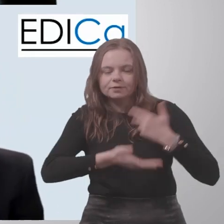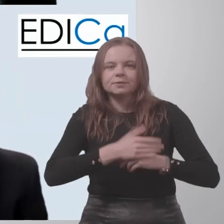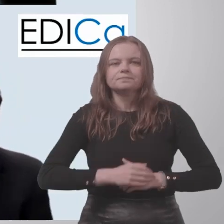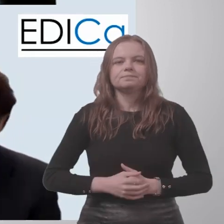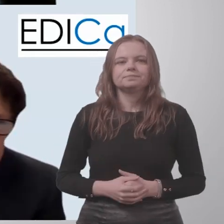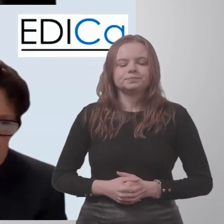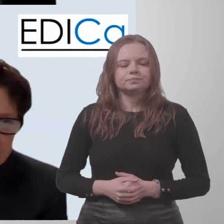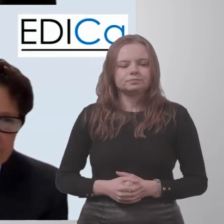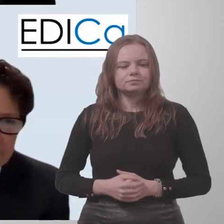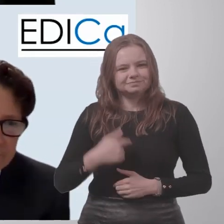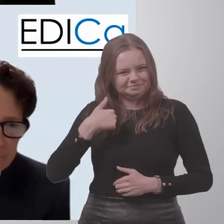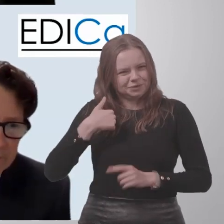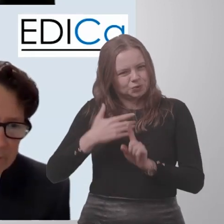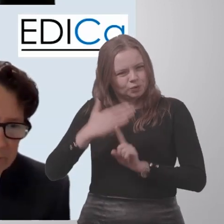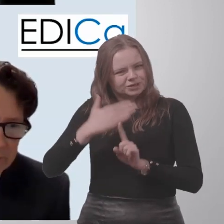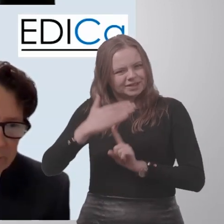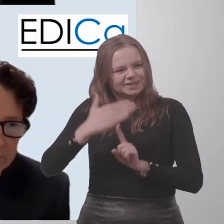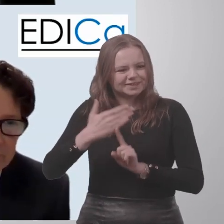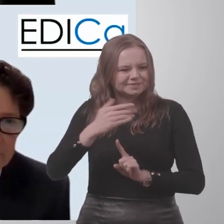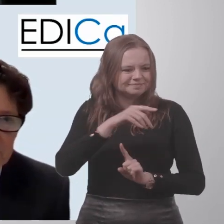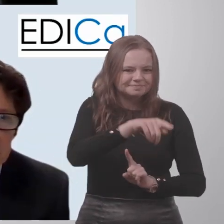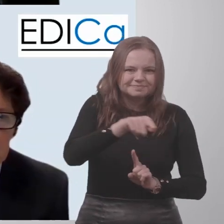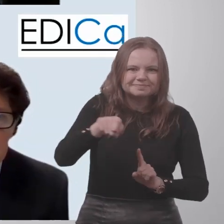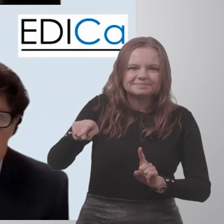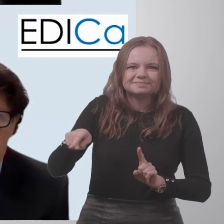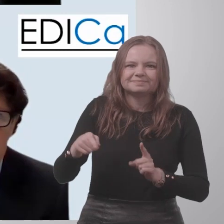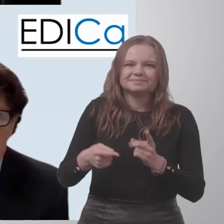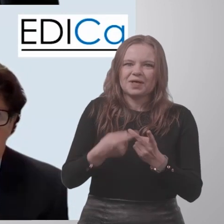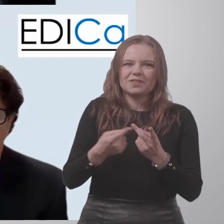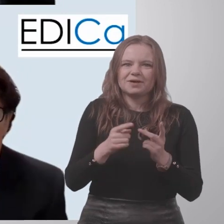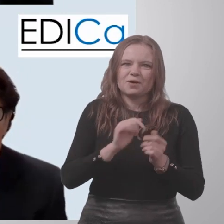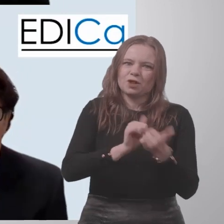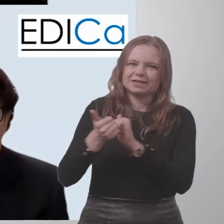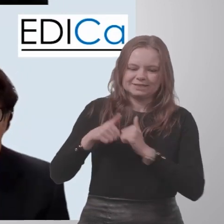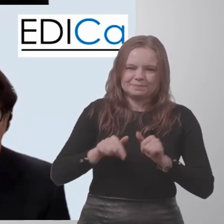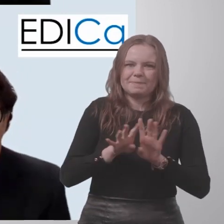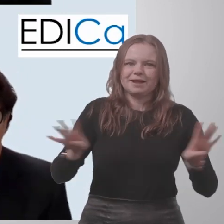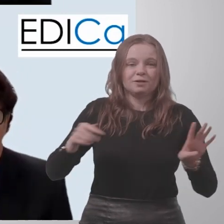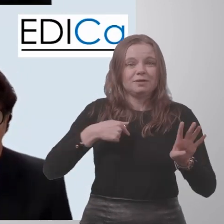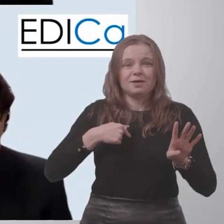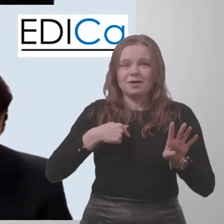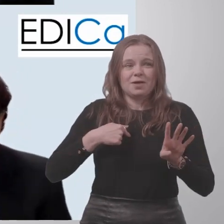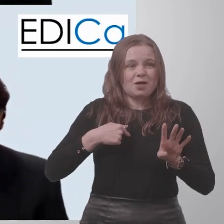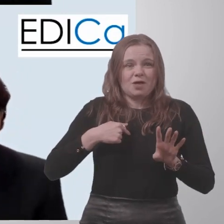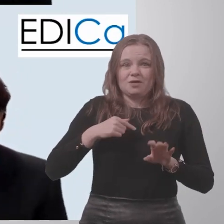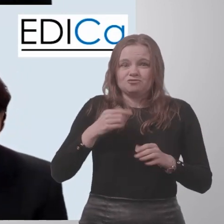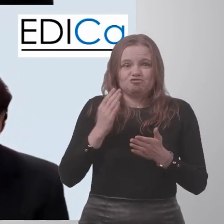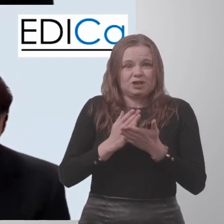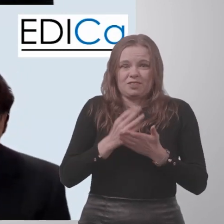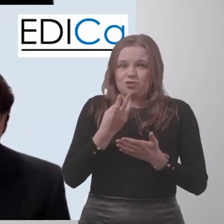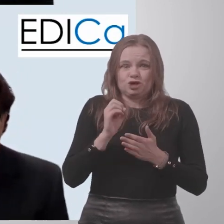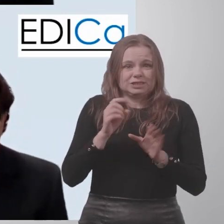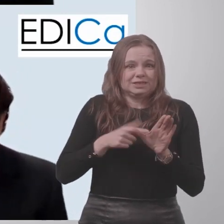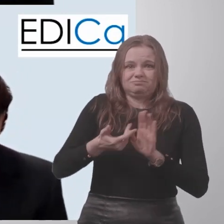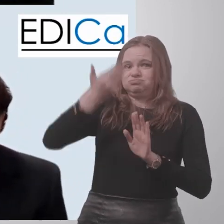even older than my fellow panelists, and it would be 3 decades, not 2 decades, and a lot has changed in the